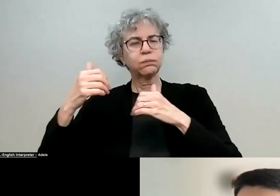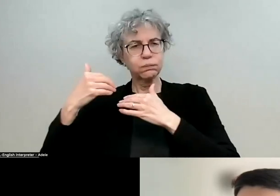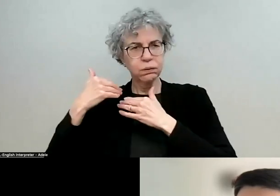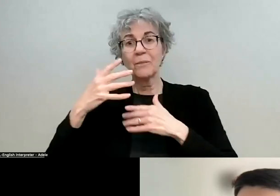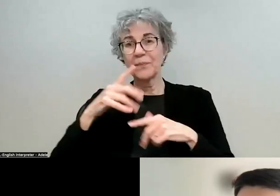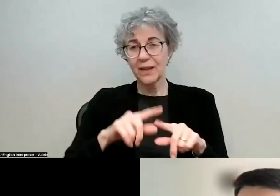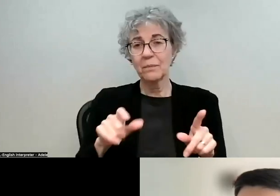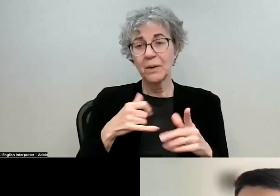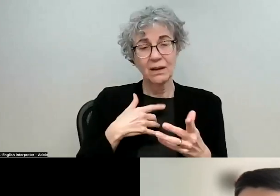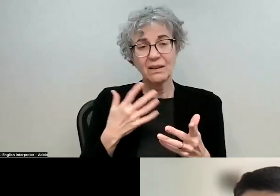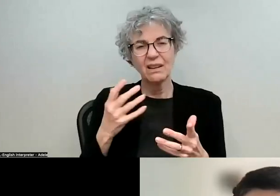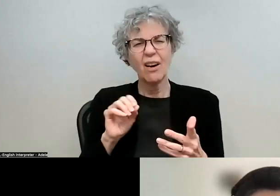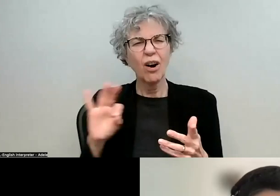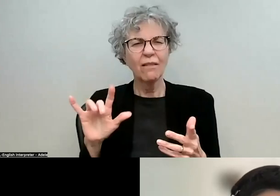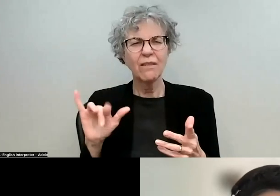talk about that offline.